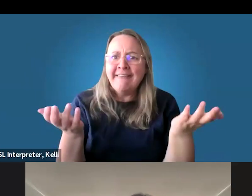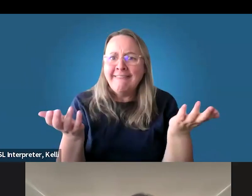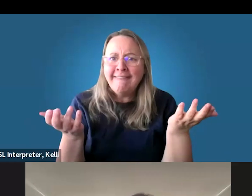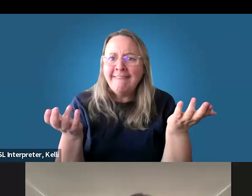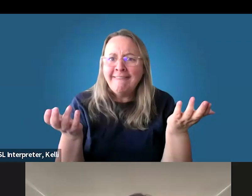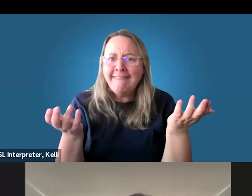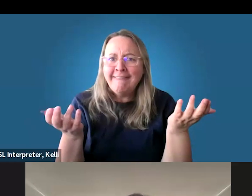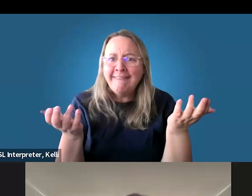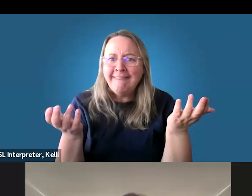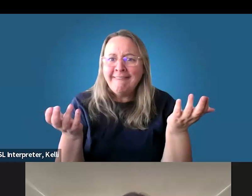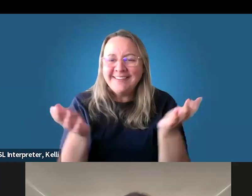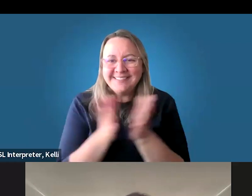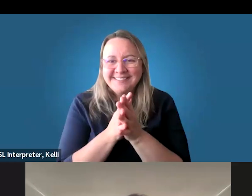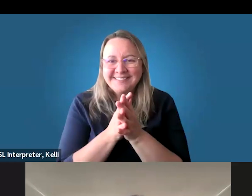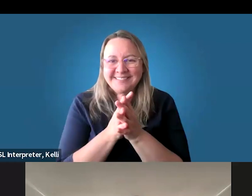just